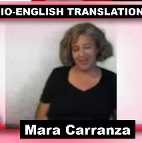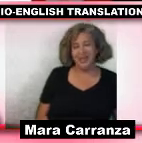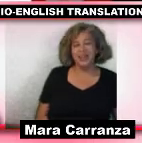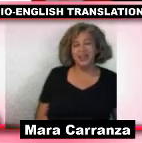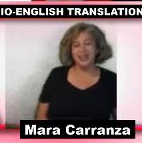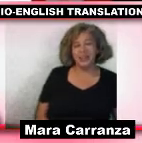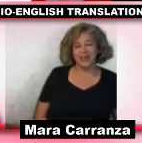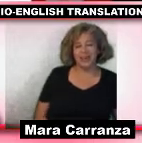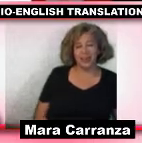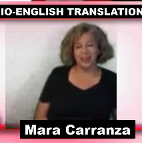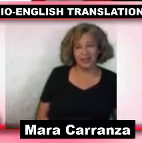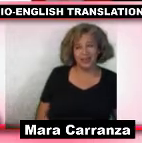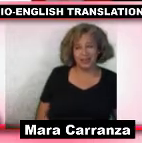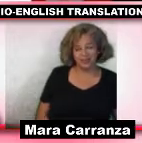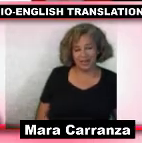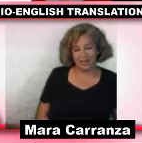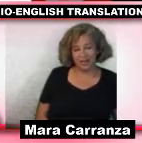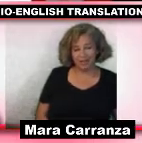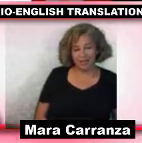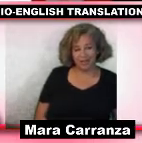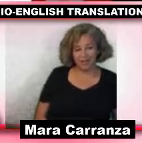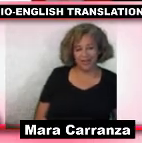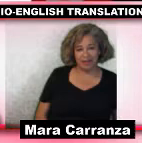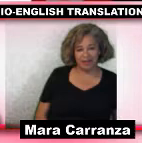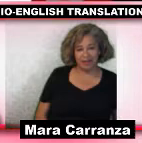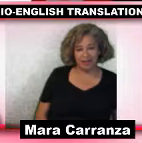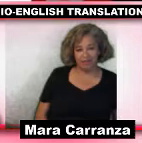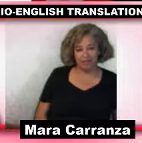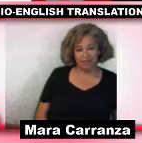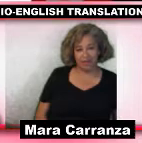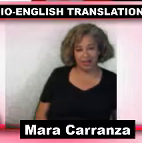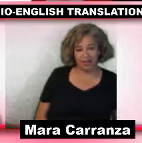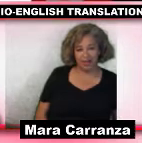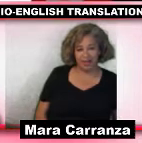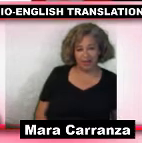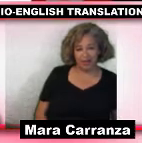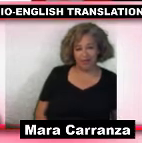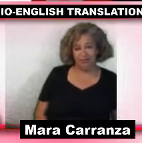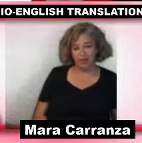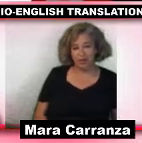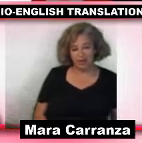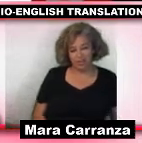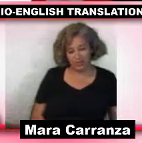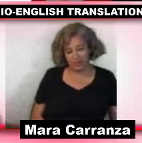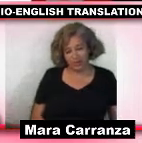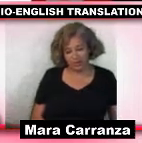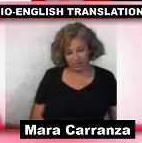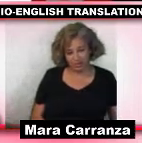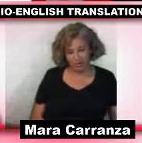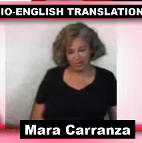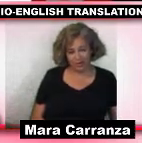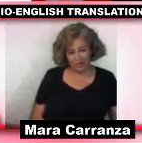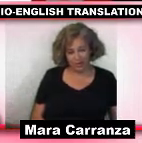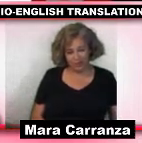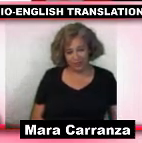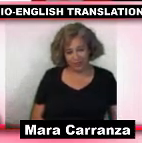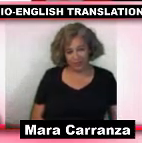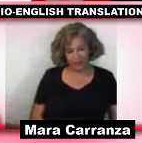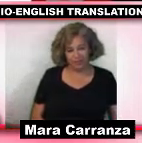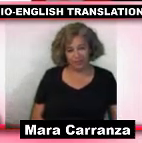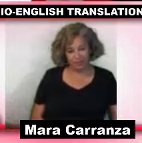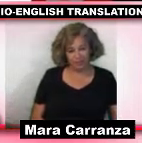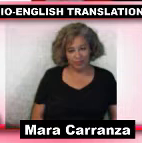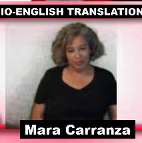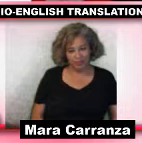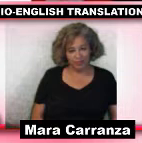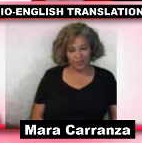sorry. That Marcelo Ebrard is not very devoted to Donald Trump. la yugular el